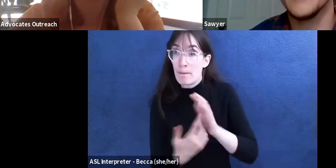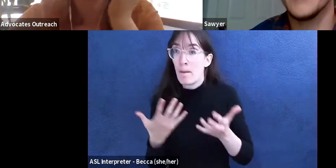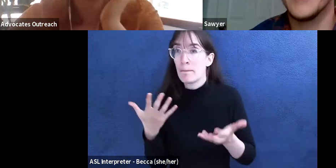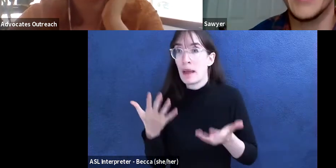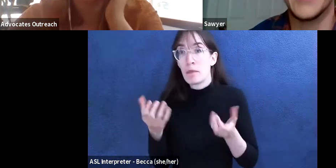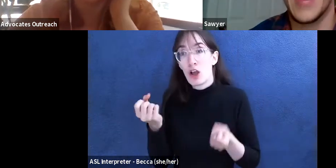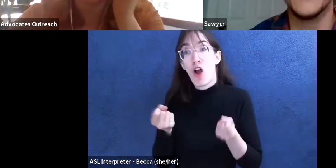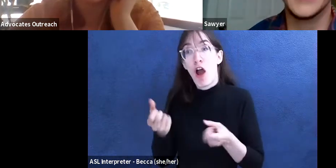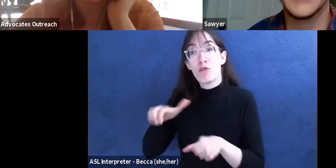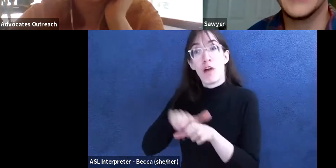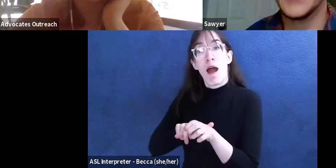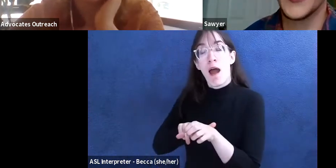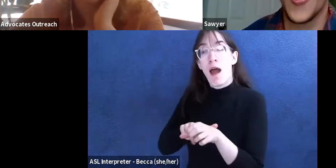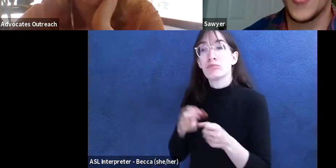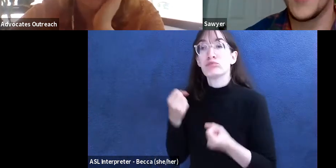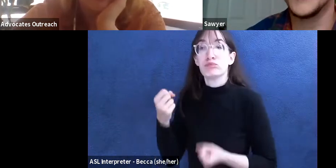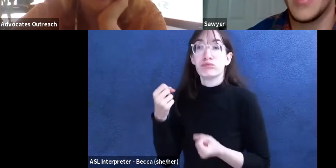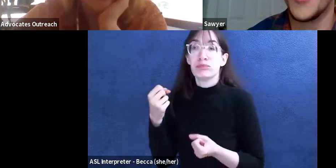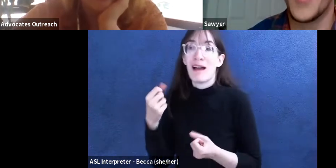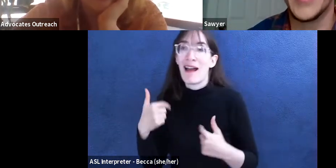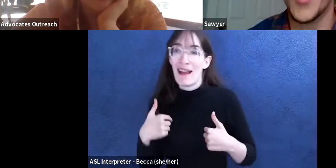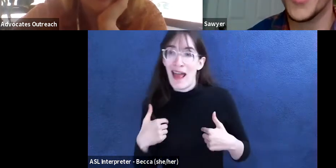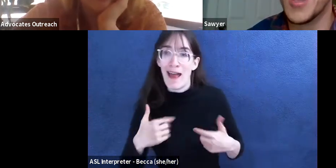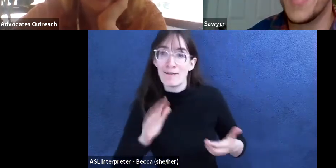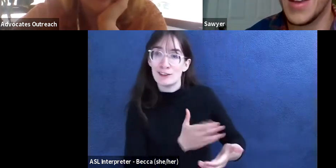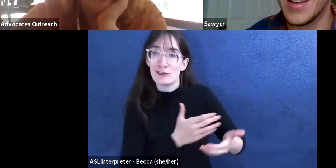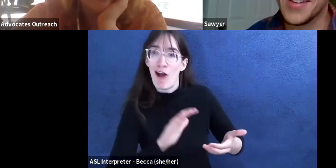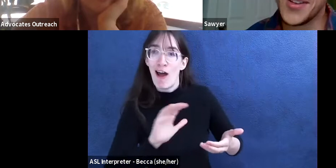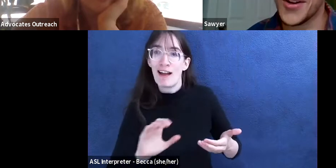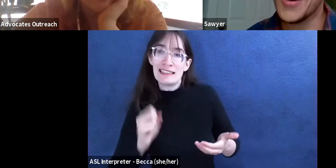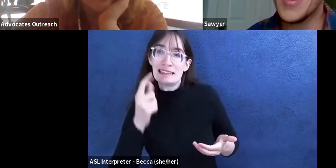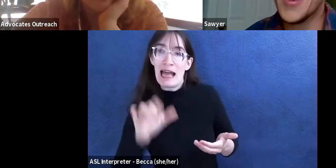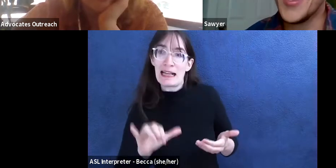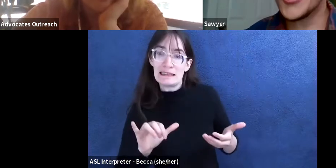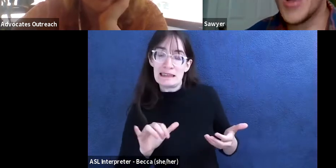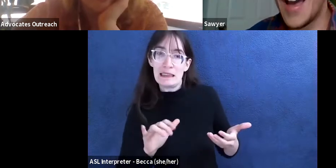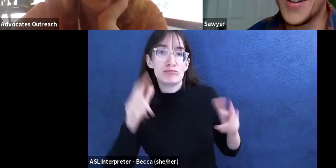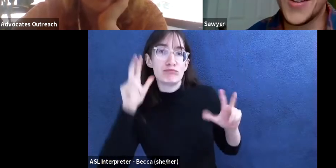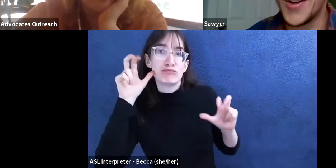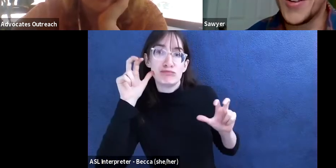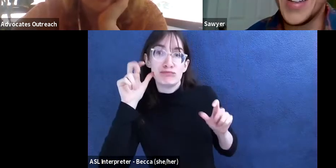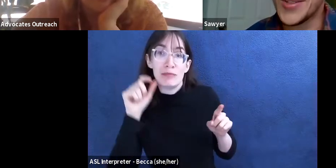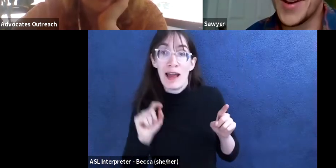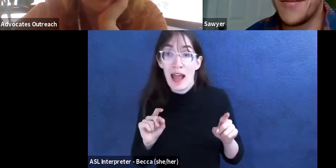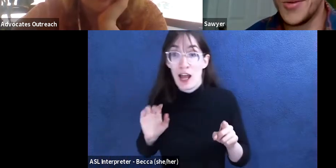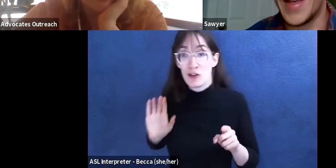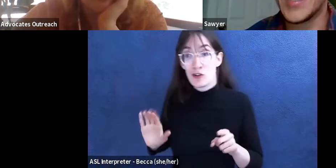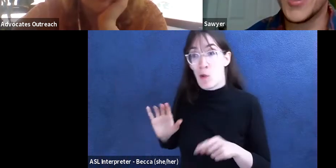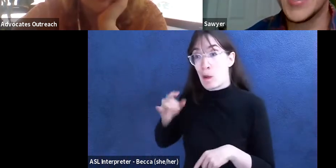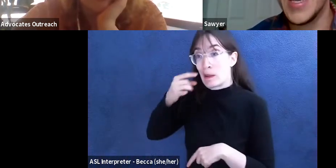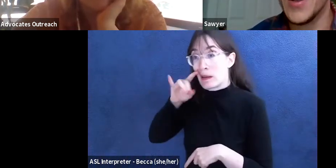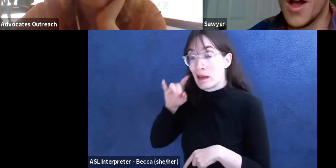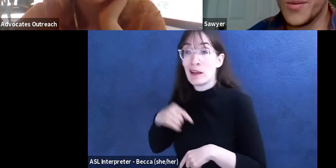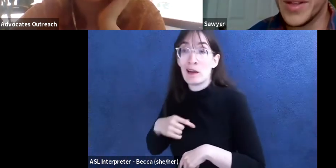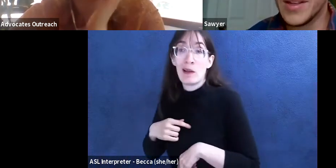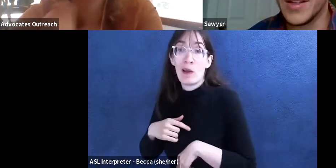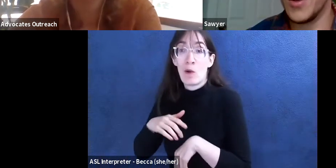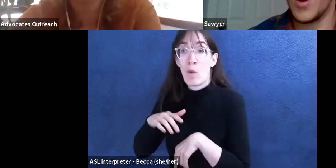contexts, or that it's shameful or embarrassing, or something to keep quiet or hidden. So all those mixed messages can